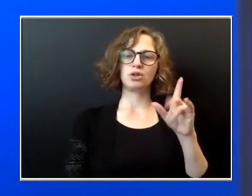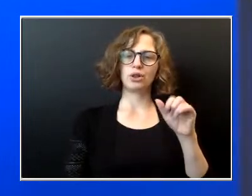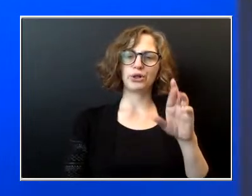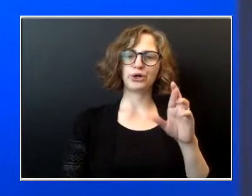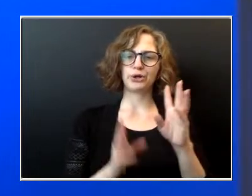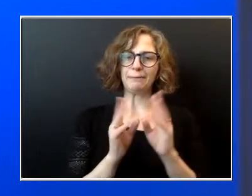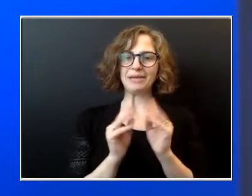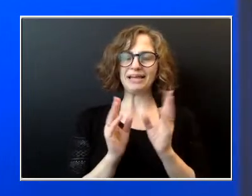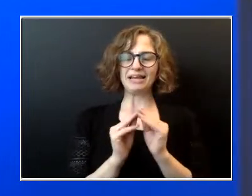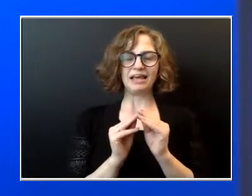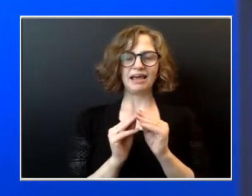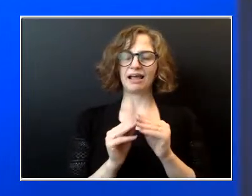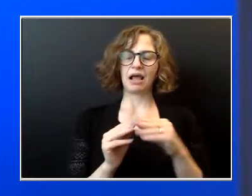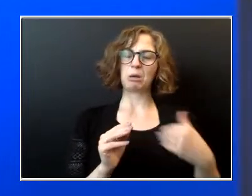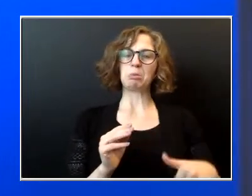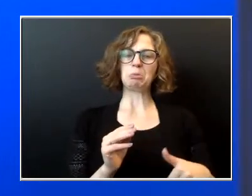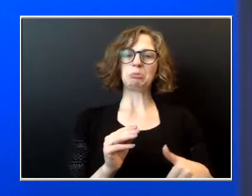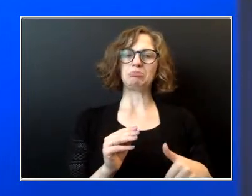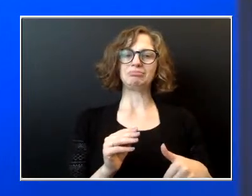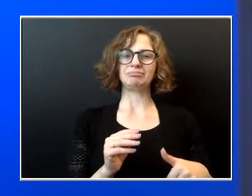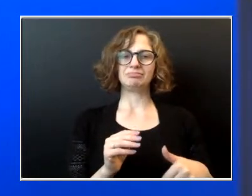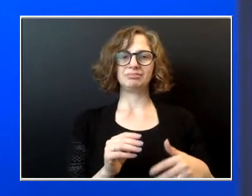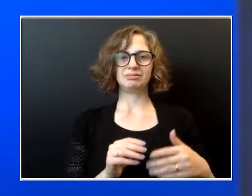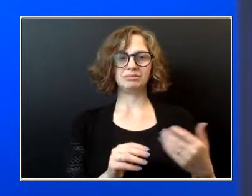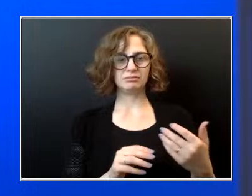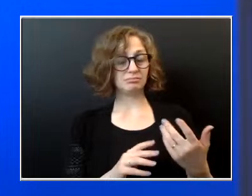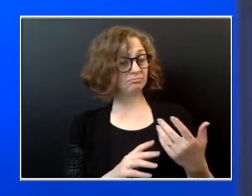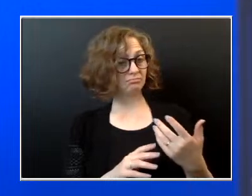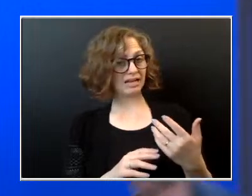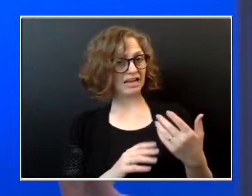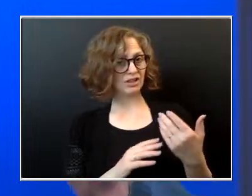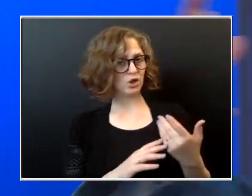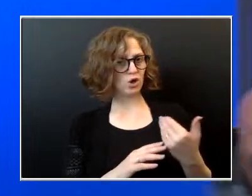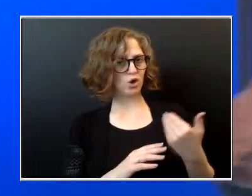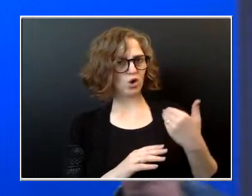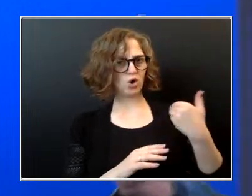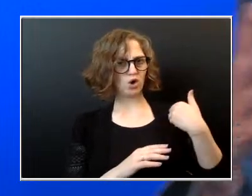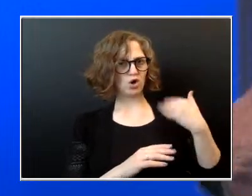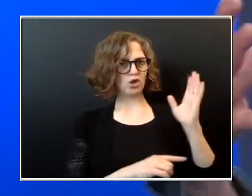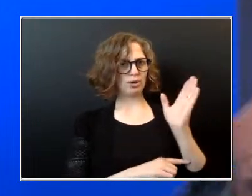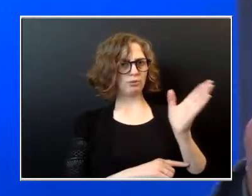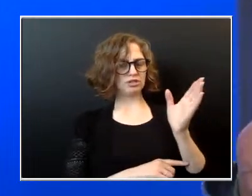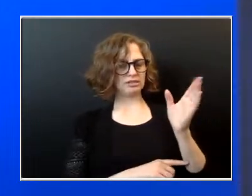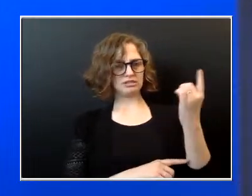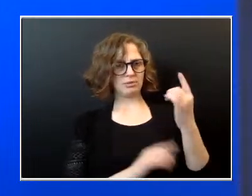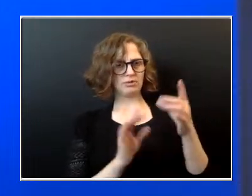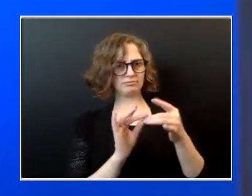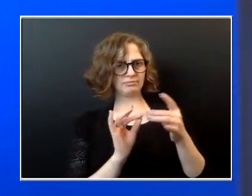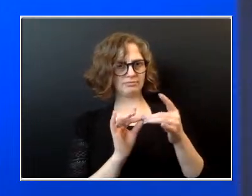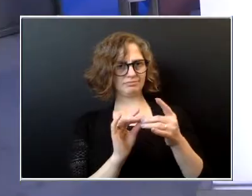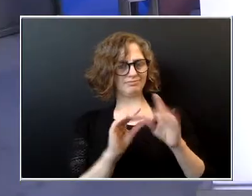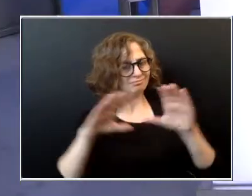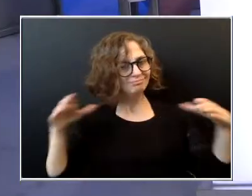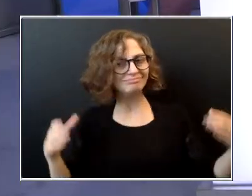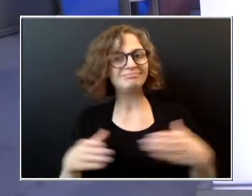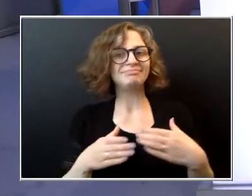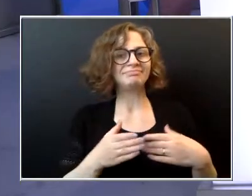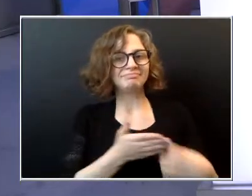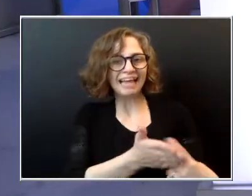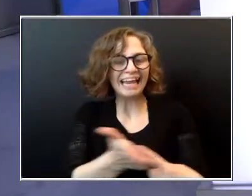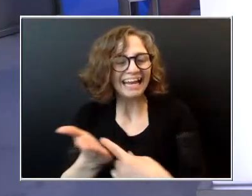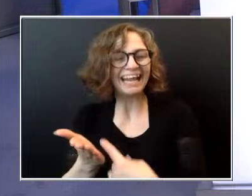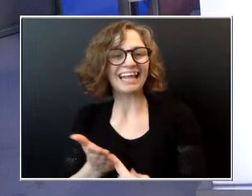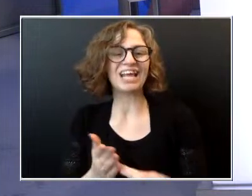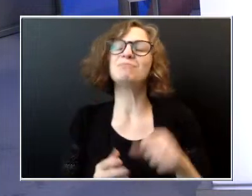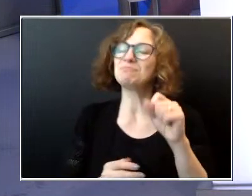earlier presentation, there was talk about a big meeting where the docs all come together and decide on a course